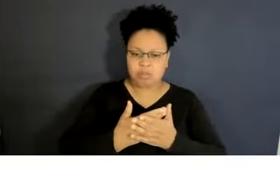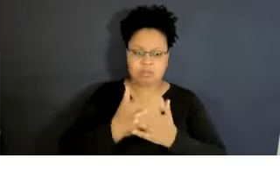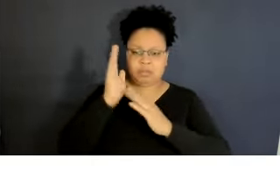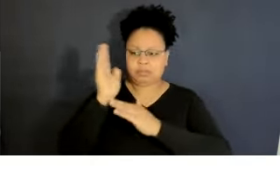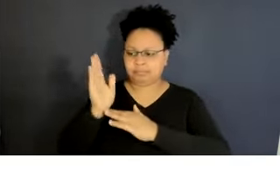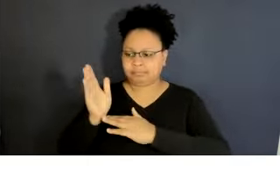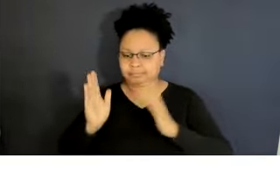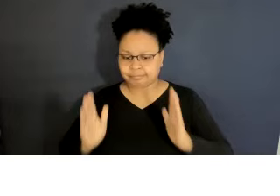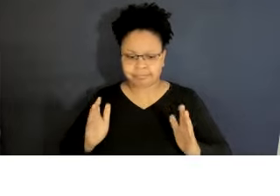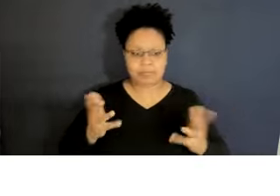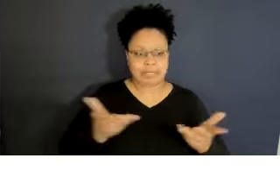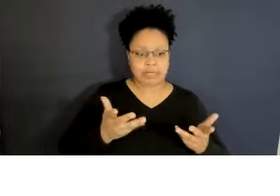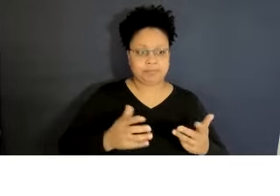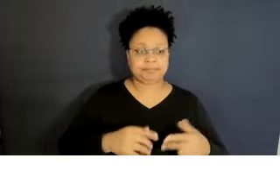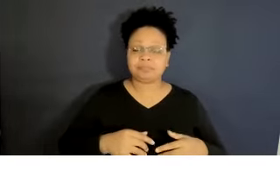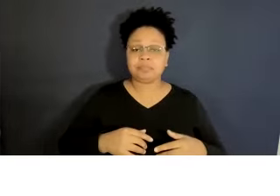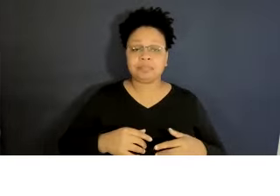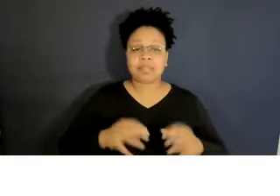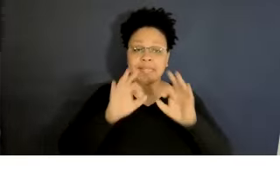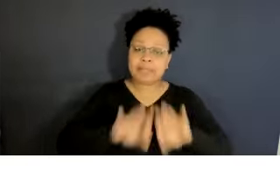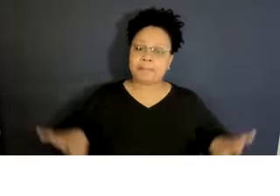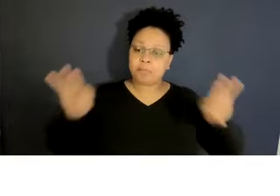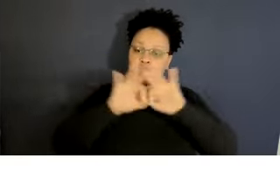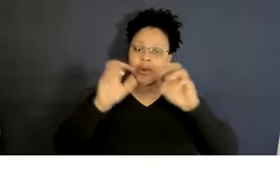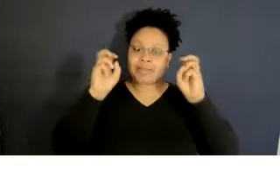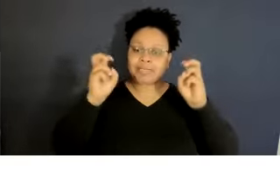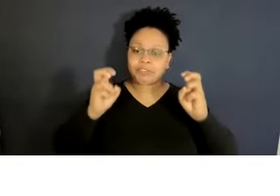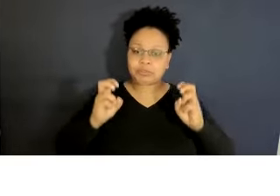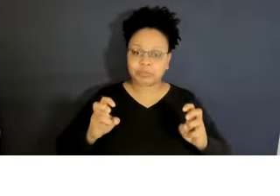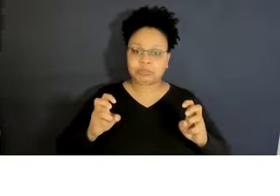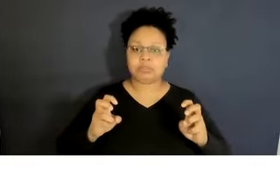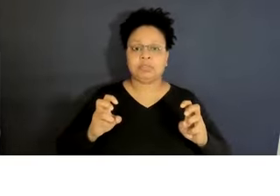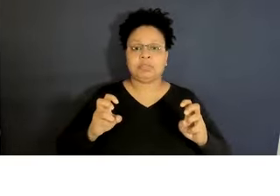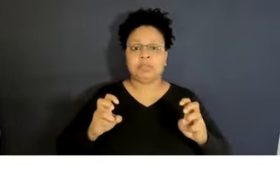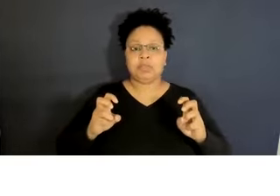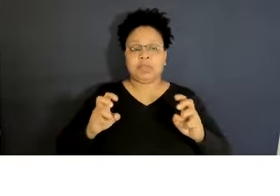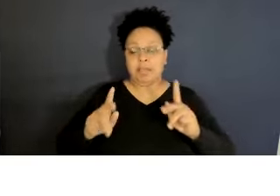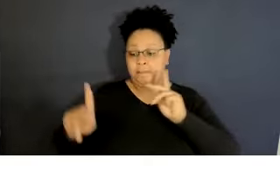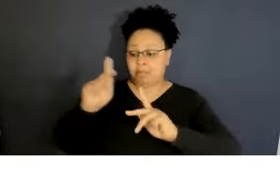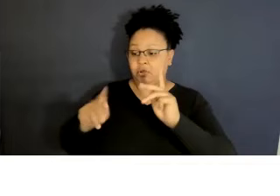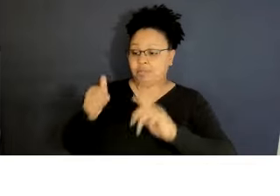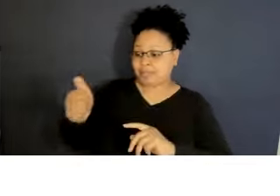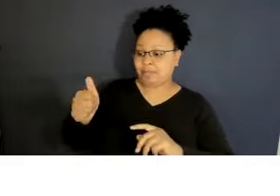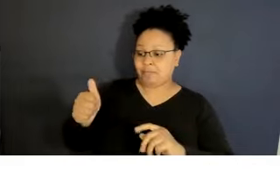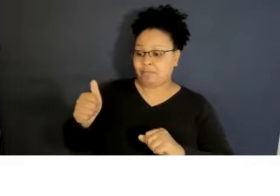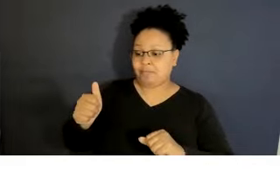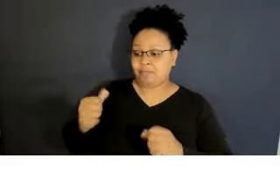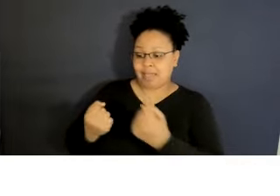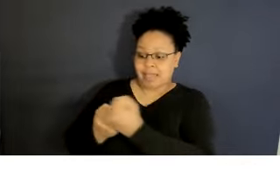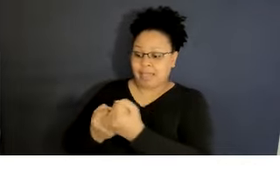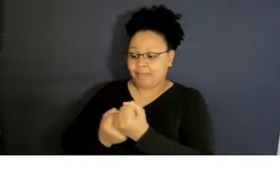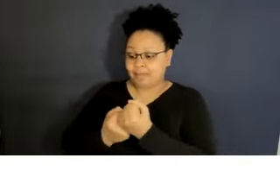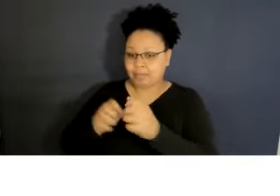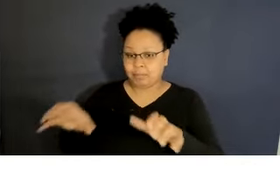what are some of the important issues facing people with people in the self-advocacy movement?